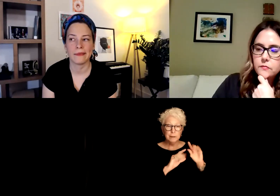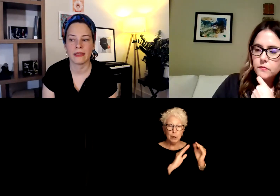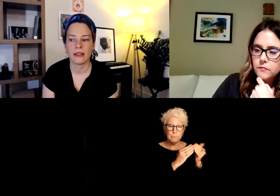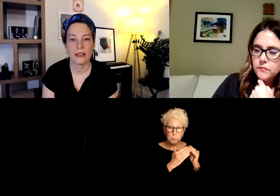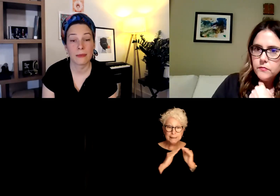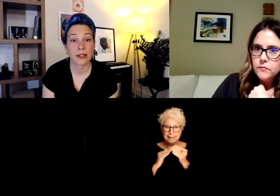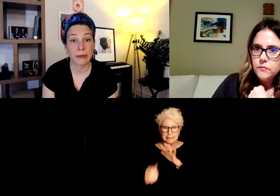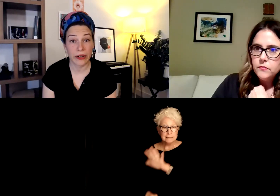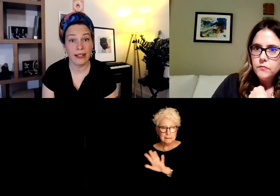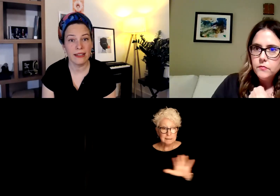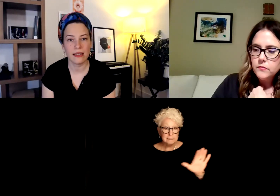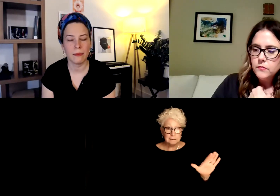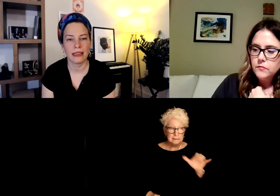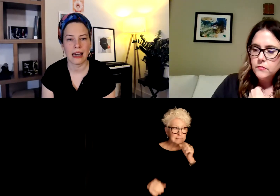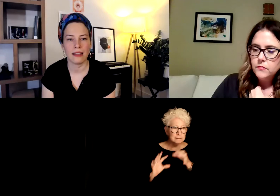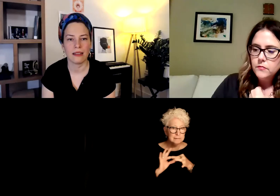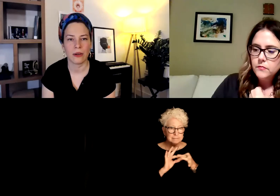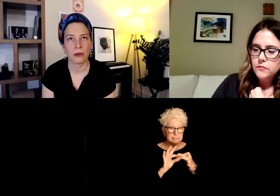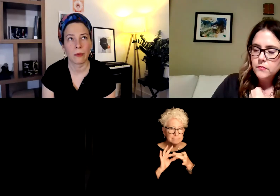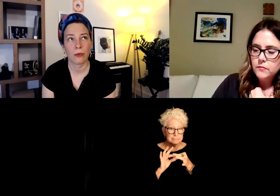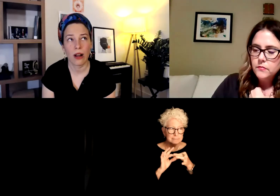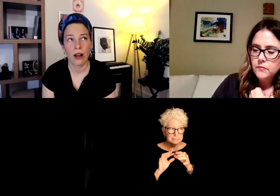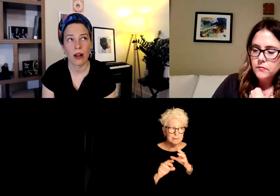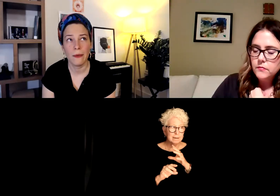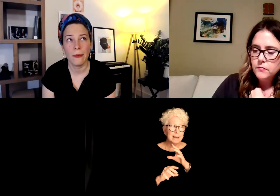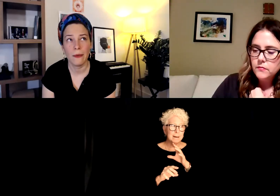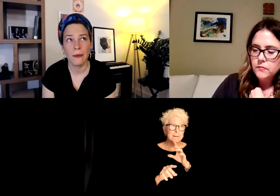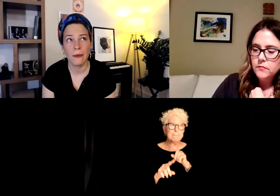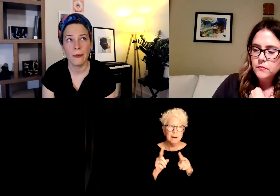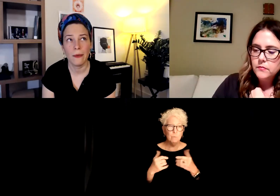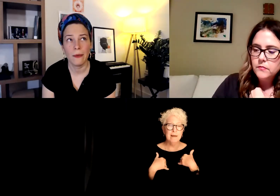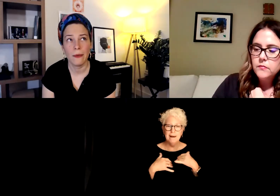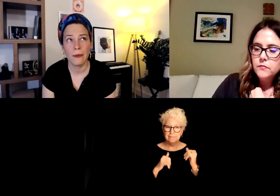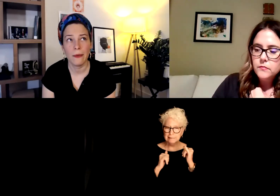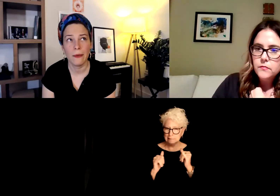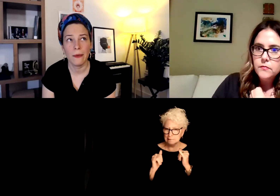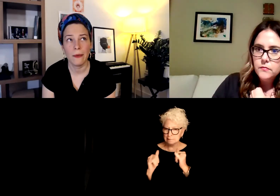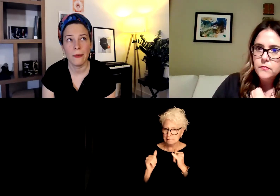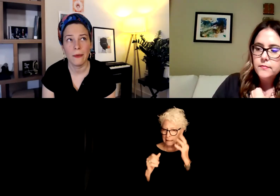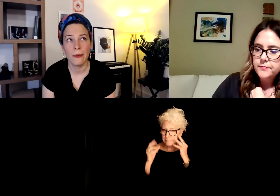similar experience, but that there were probably